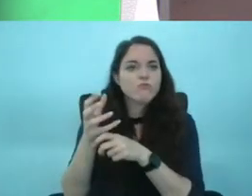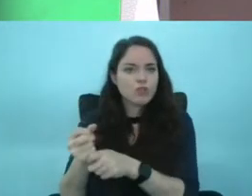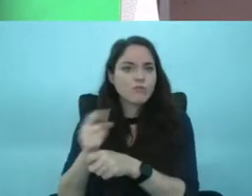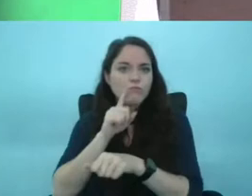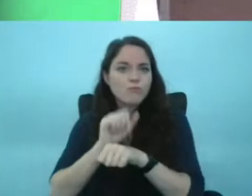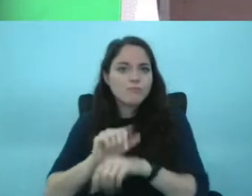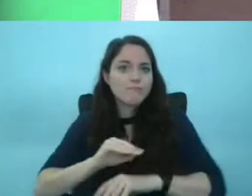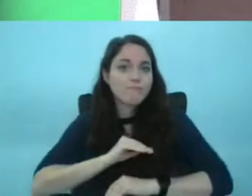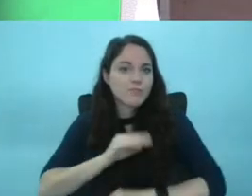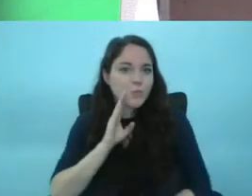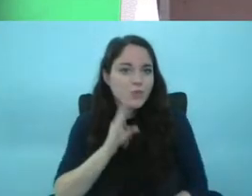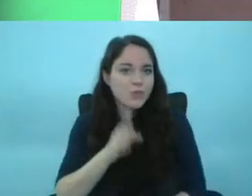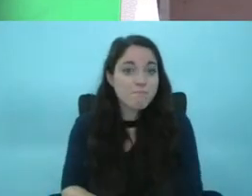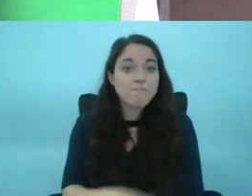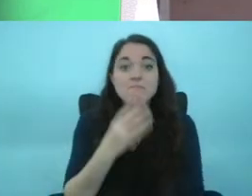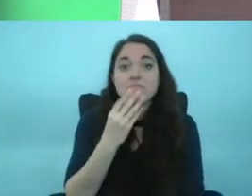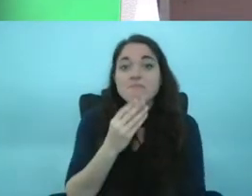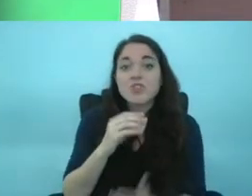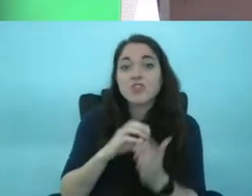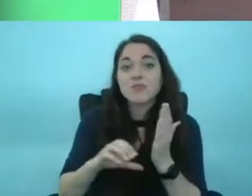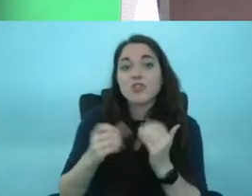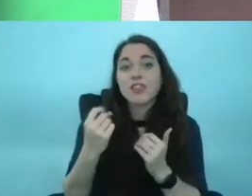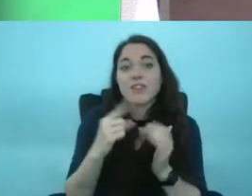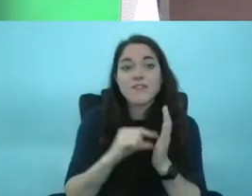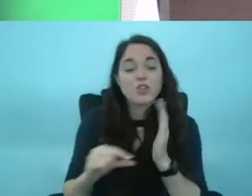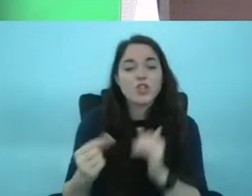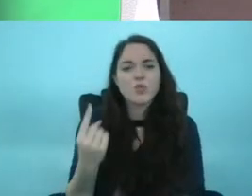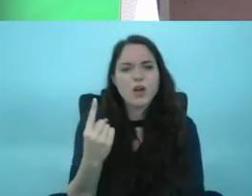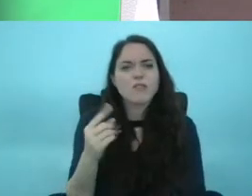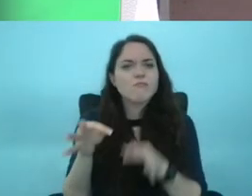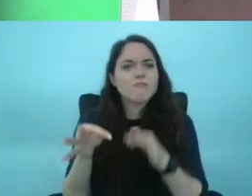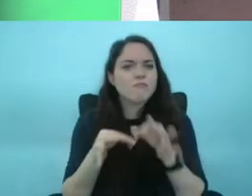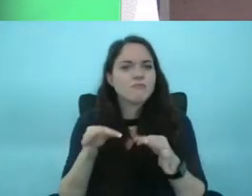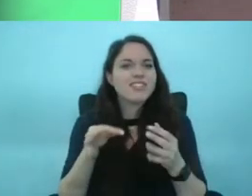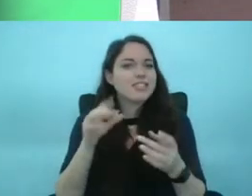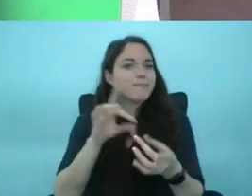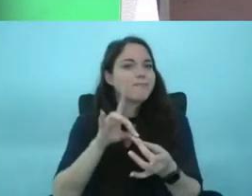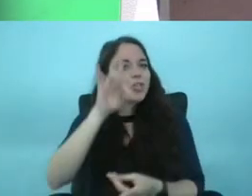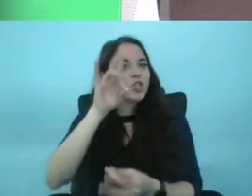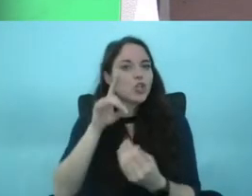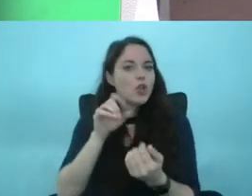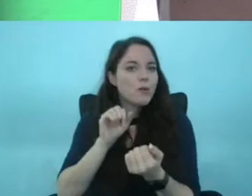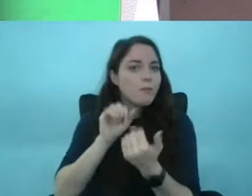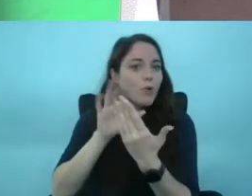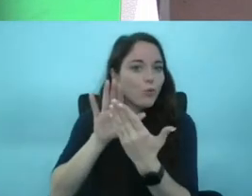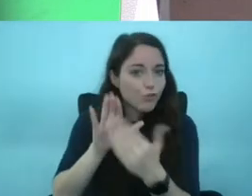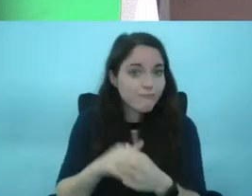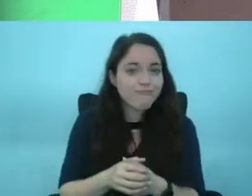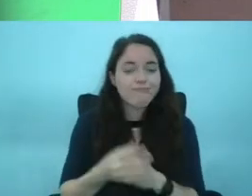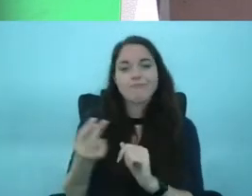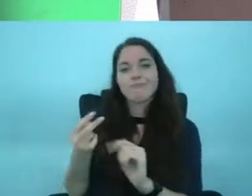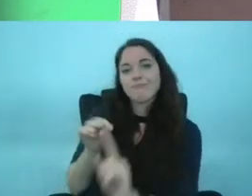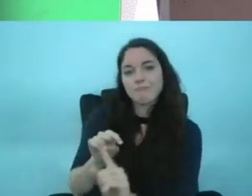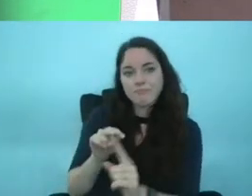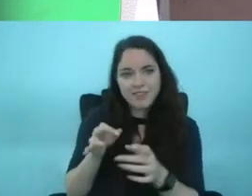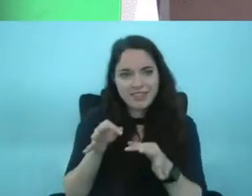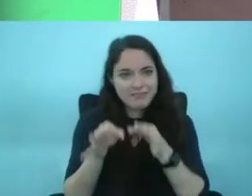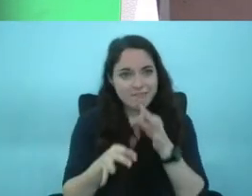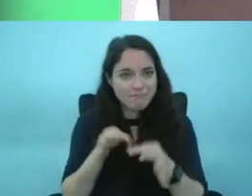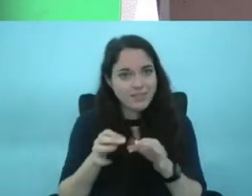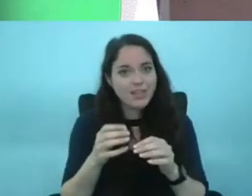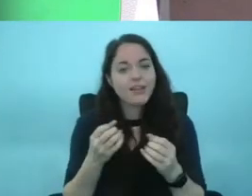The Hebrews 11:1 definition of faith frames it in a spiritual context, and here are some definitions of faith from several